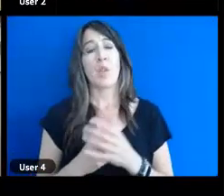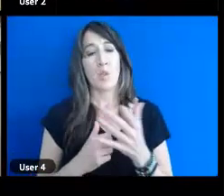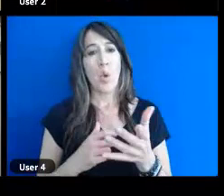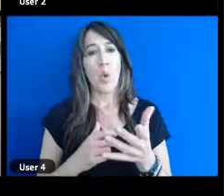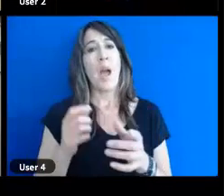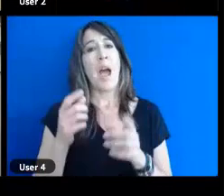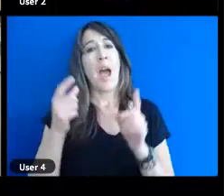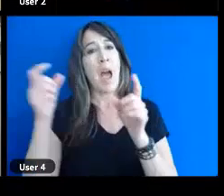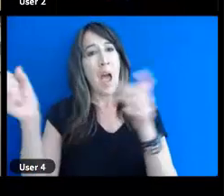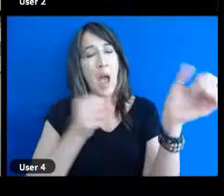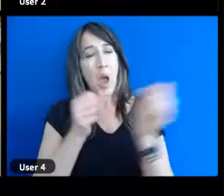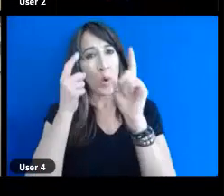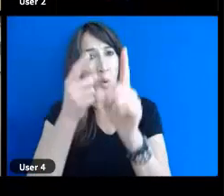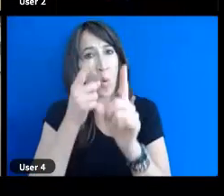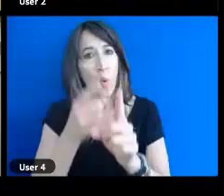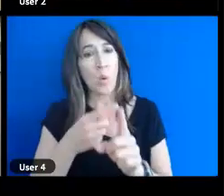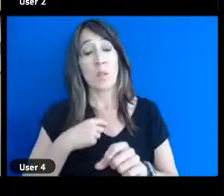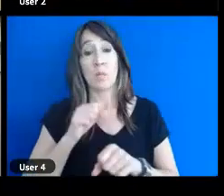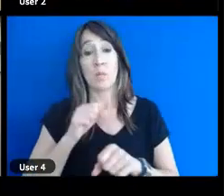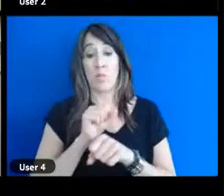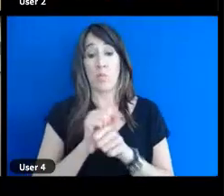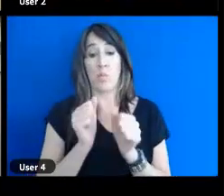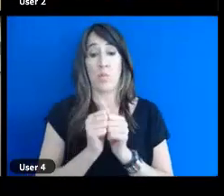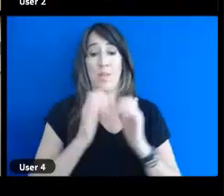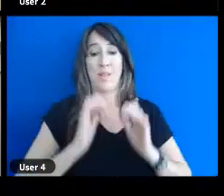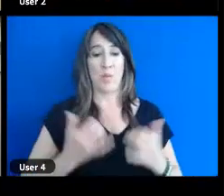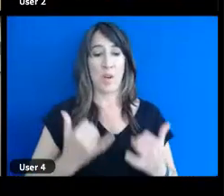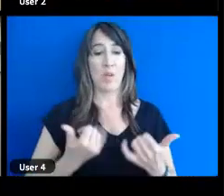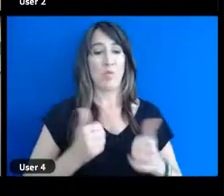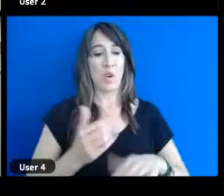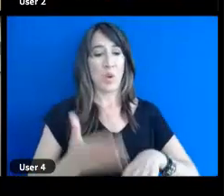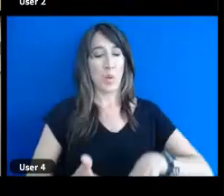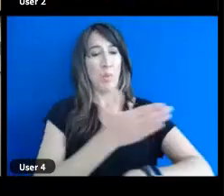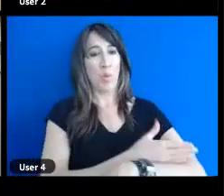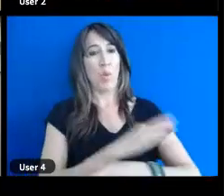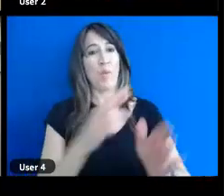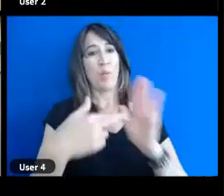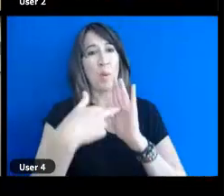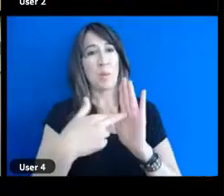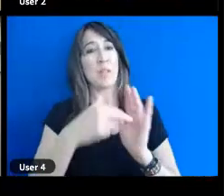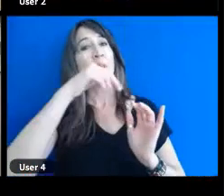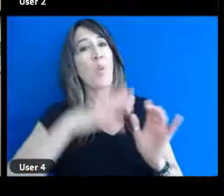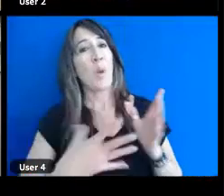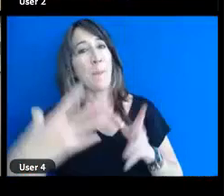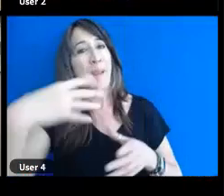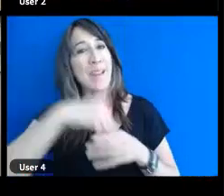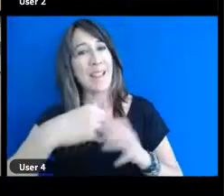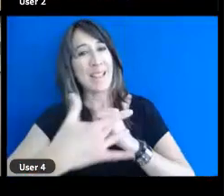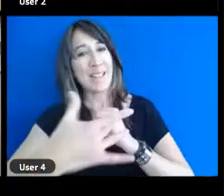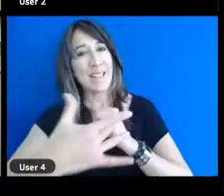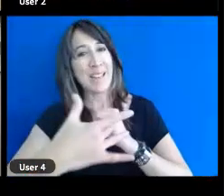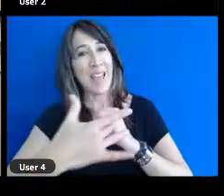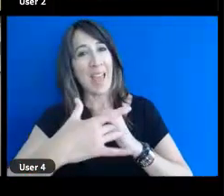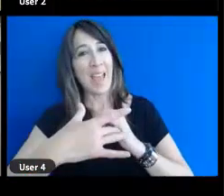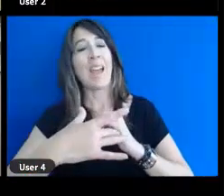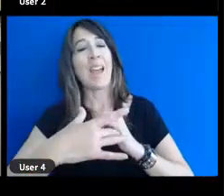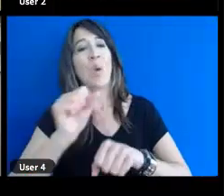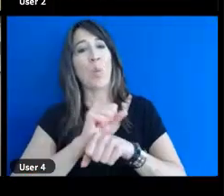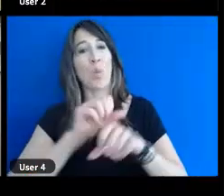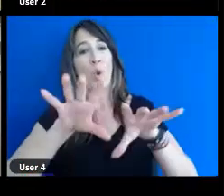Set and communicate inclusive hiring goals. I think this is really, really important. I'm working with a client right now around increasing representation of women in